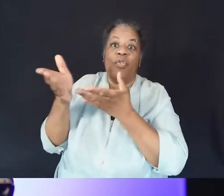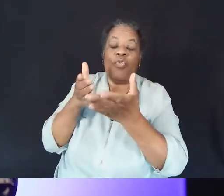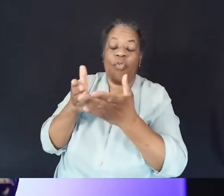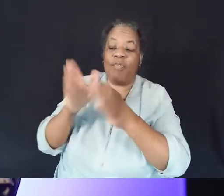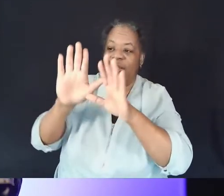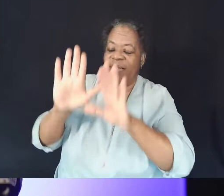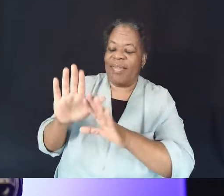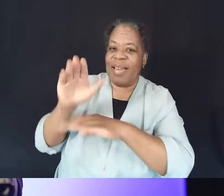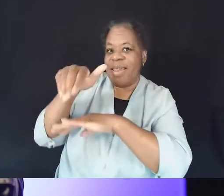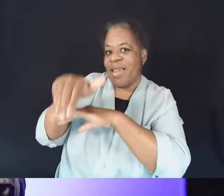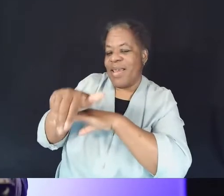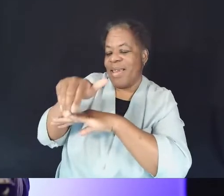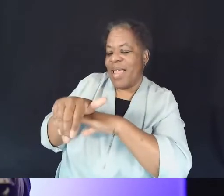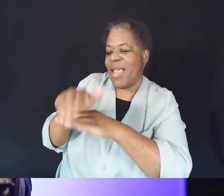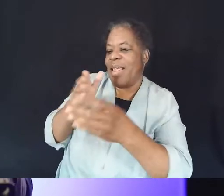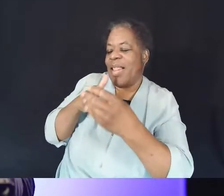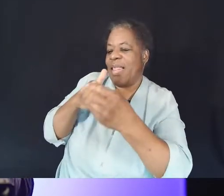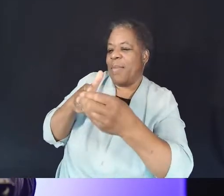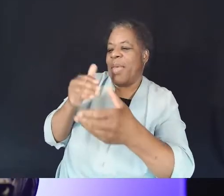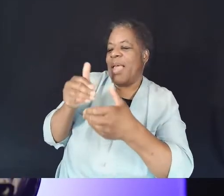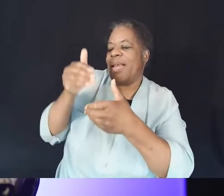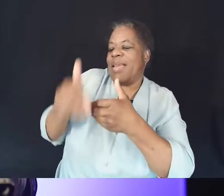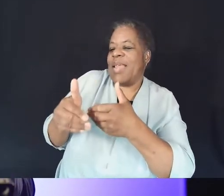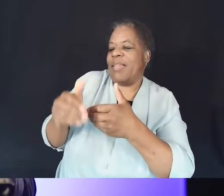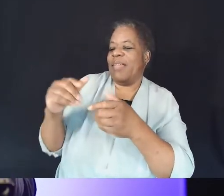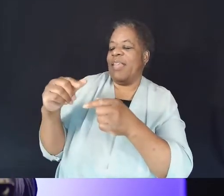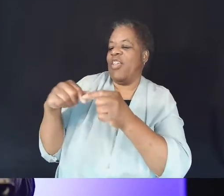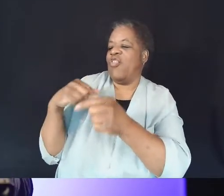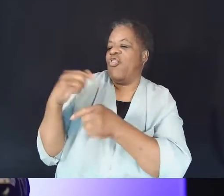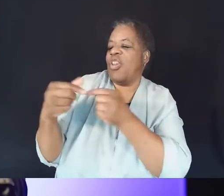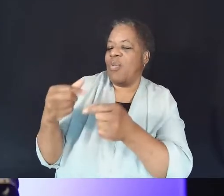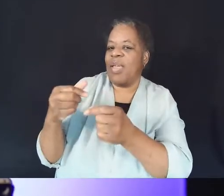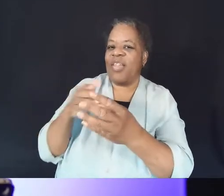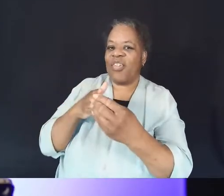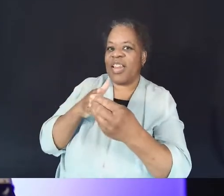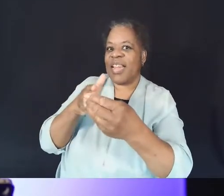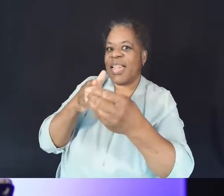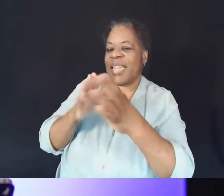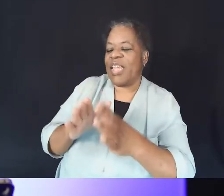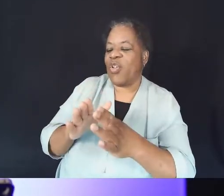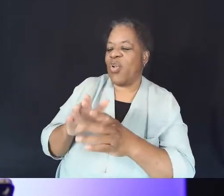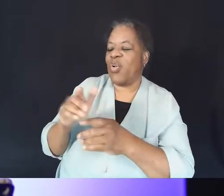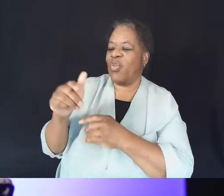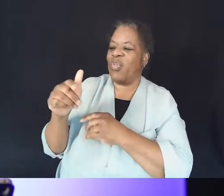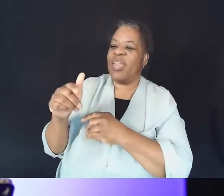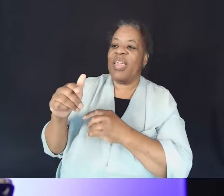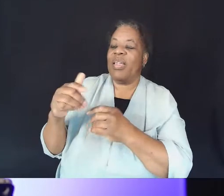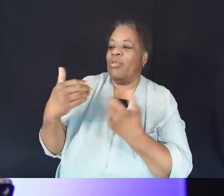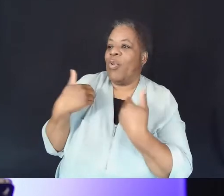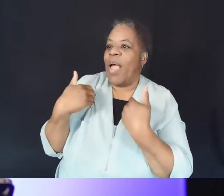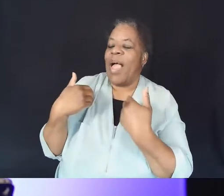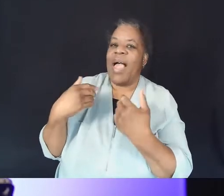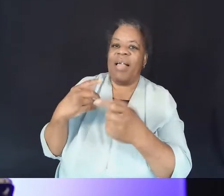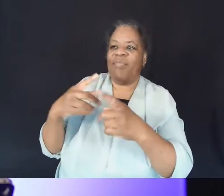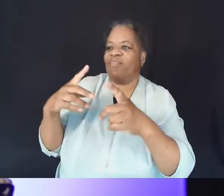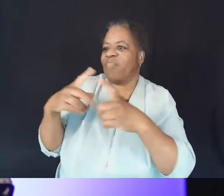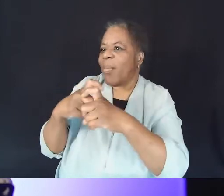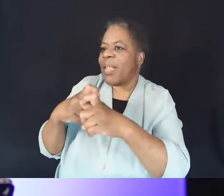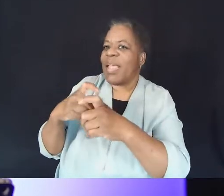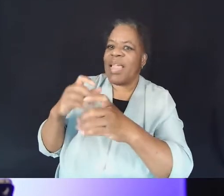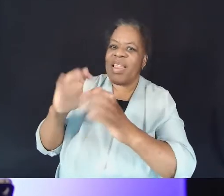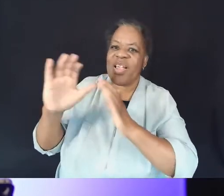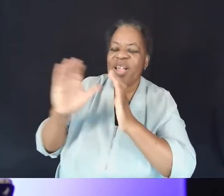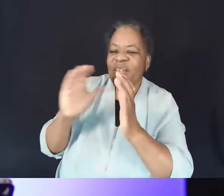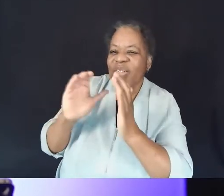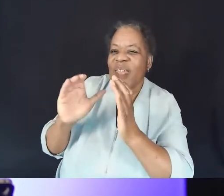by next generation leaders. And we're also trying to create space for some of the complicated conversations that we don't have regularly in our